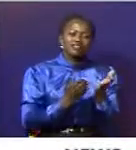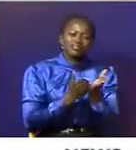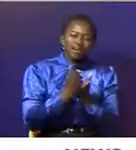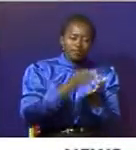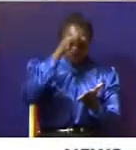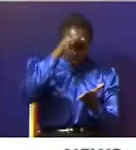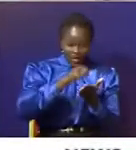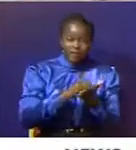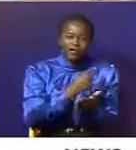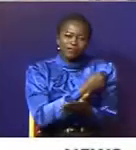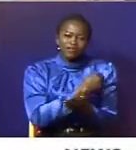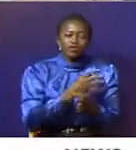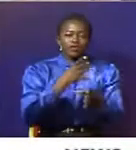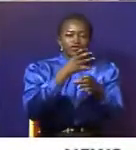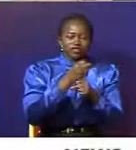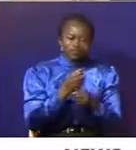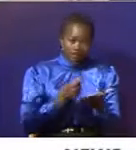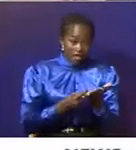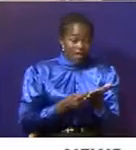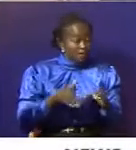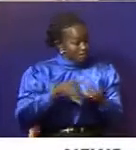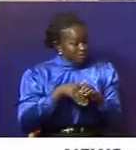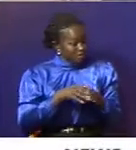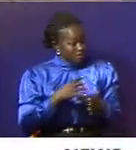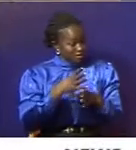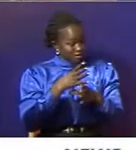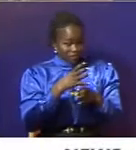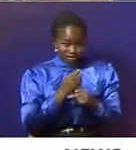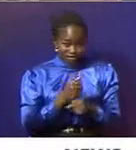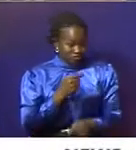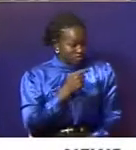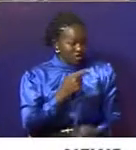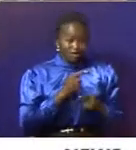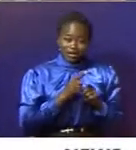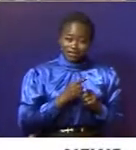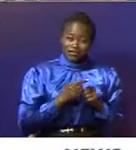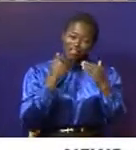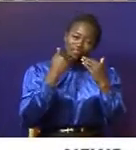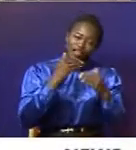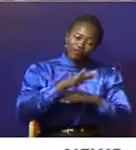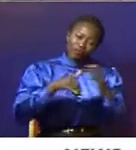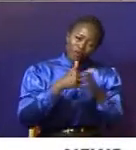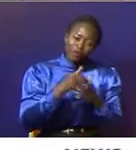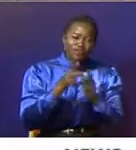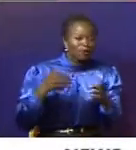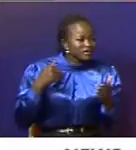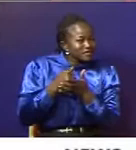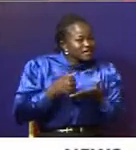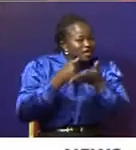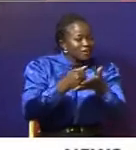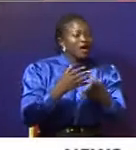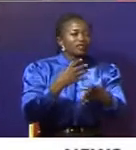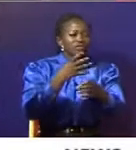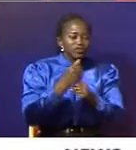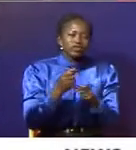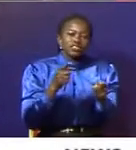Uganda. Being a member of the association, Hajataligawe Salubega thanked all those who have helped the association in